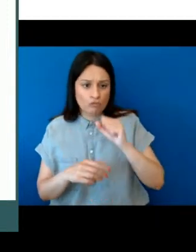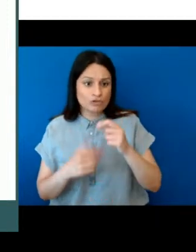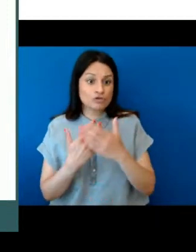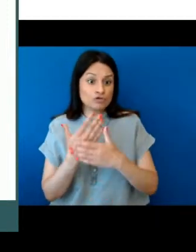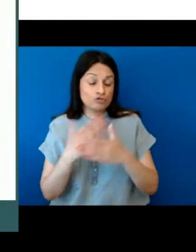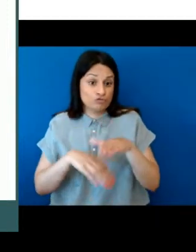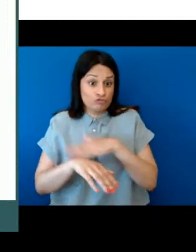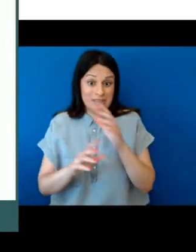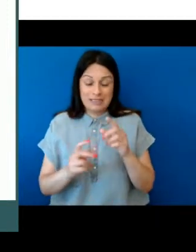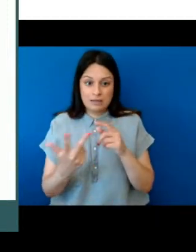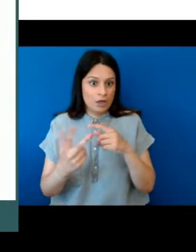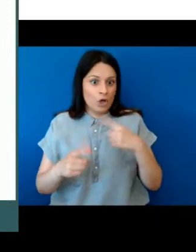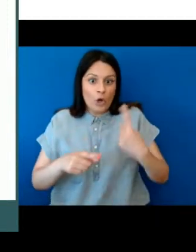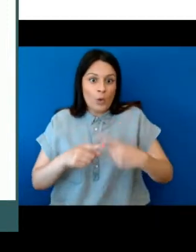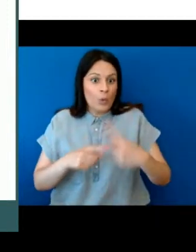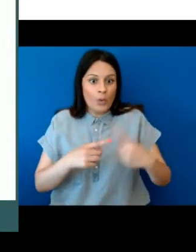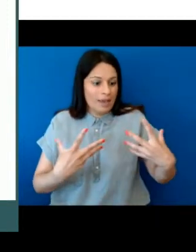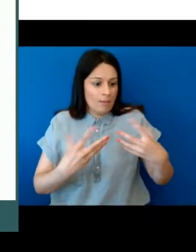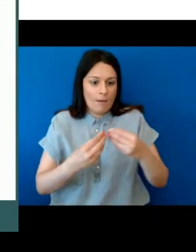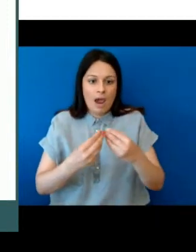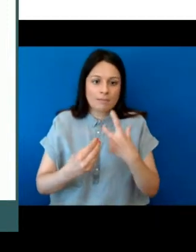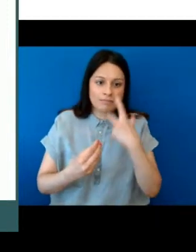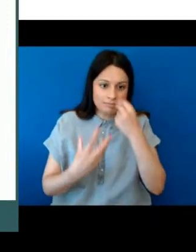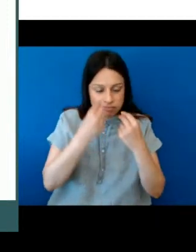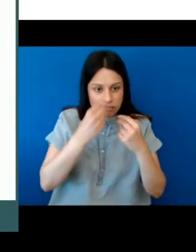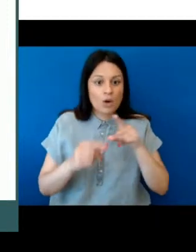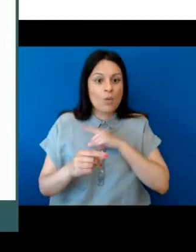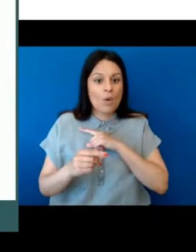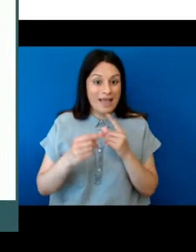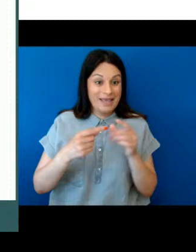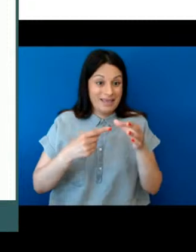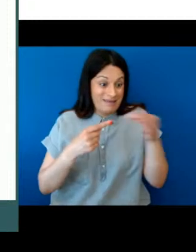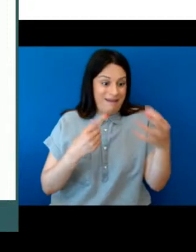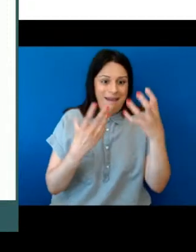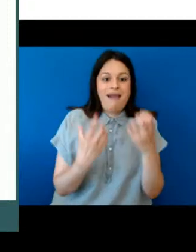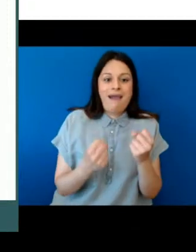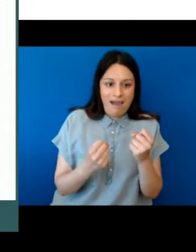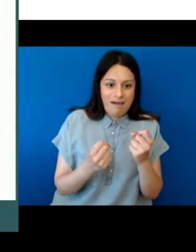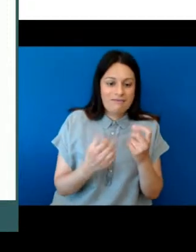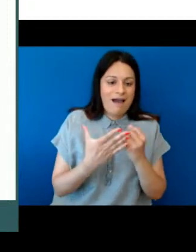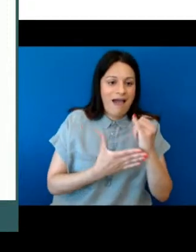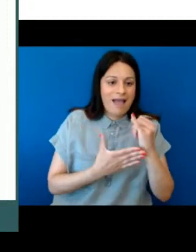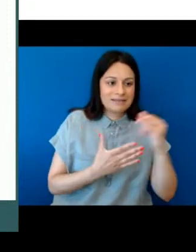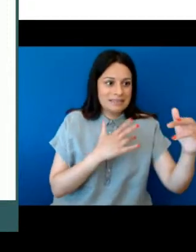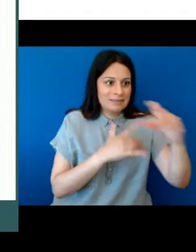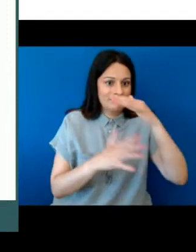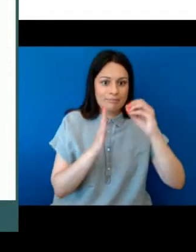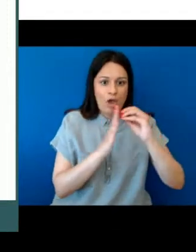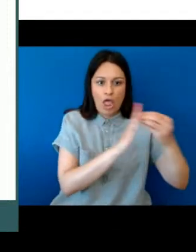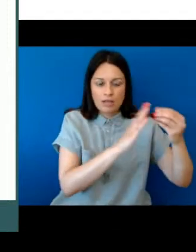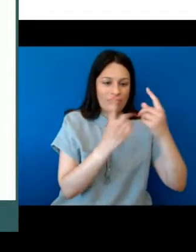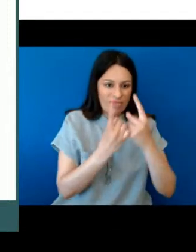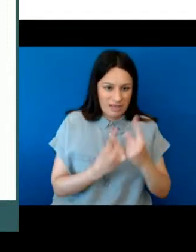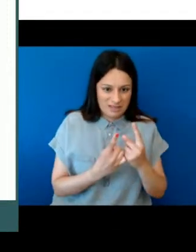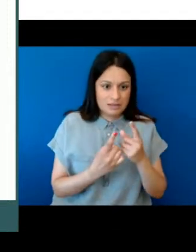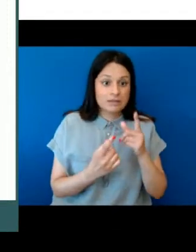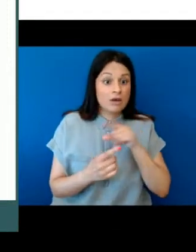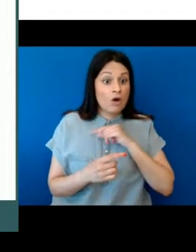combination sprays, because of the antihistamine component, and they are better over the whole 2 weeks of seasonal